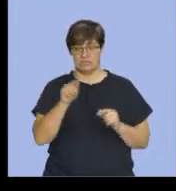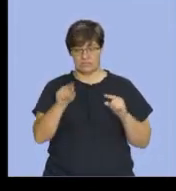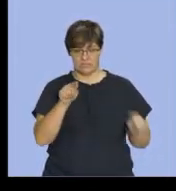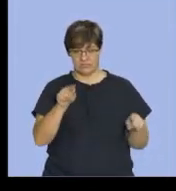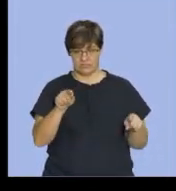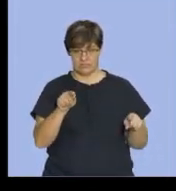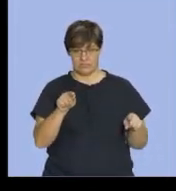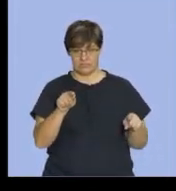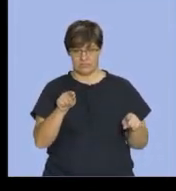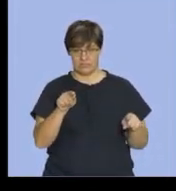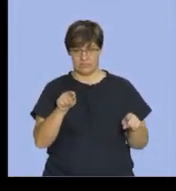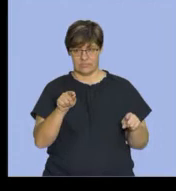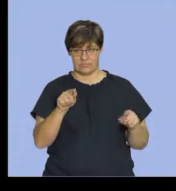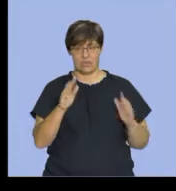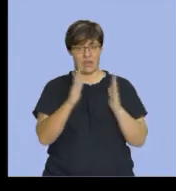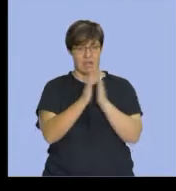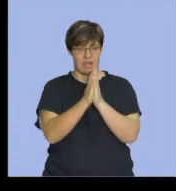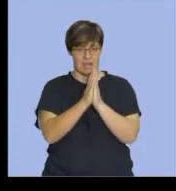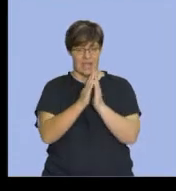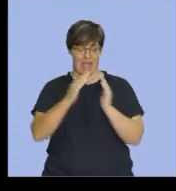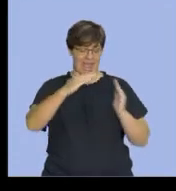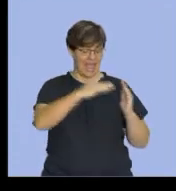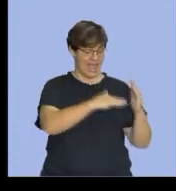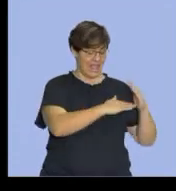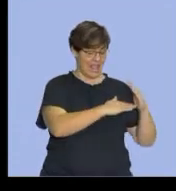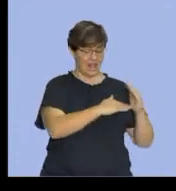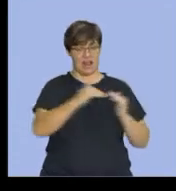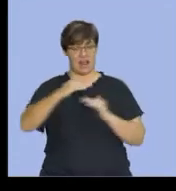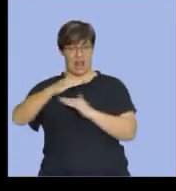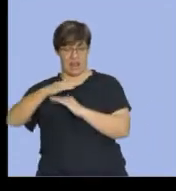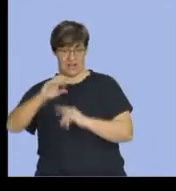it's adjacent to the angle. So,